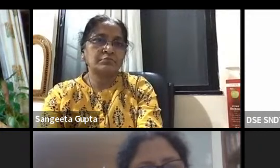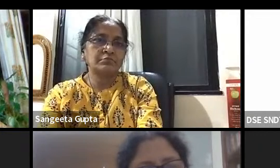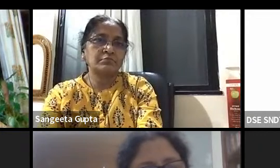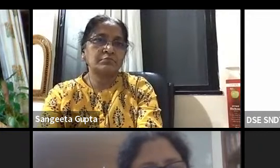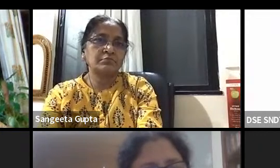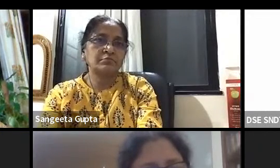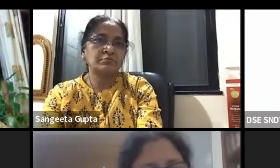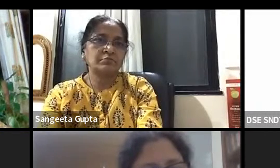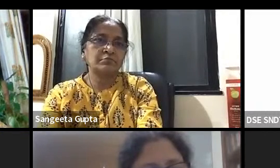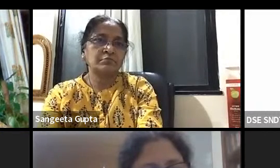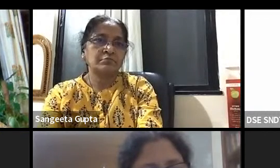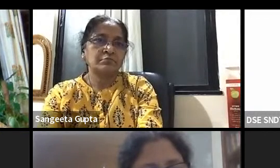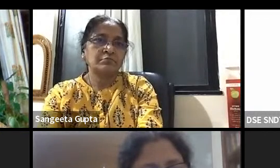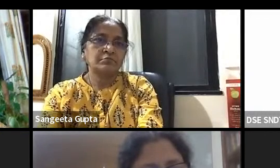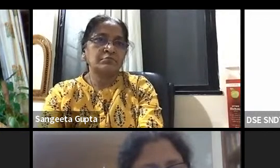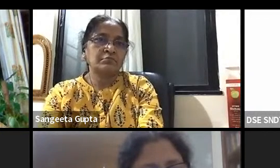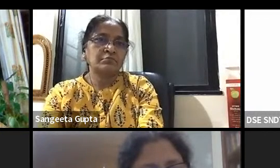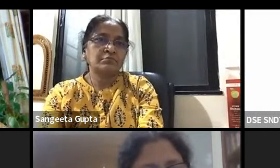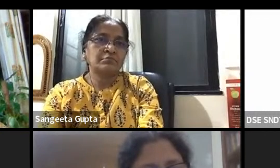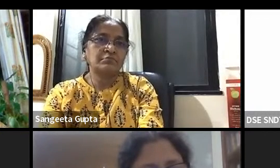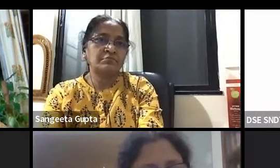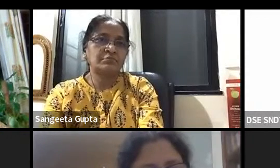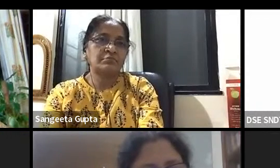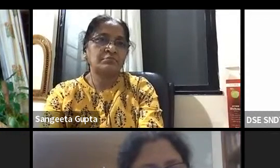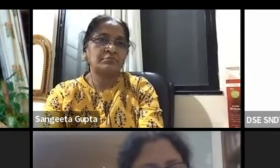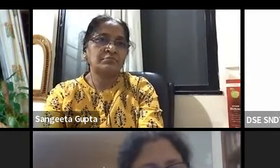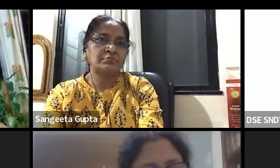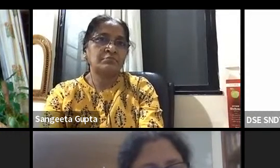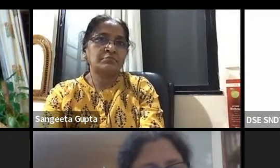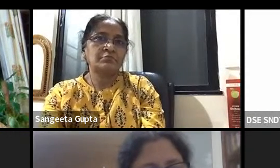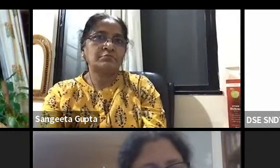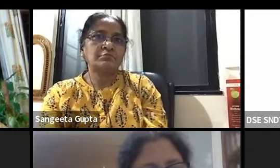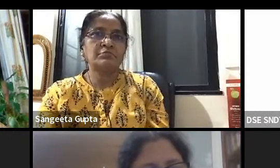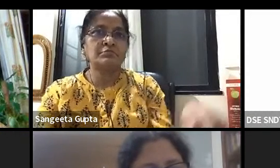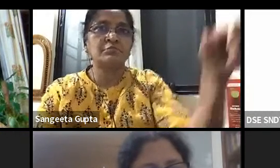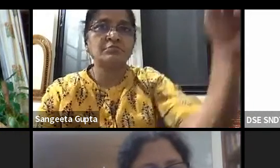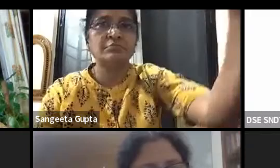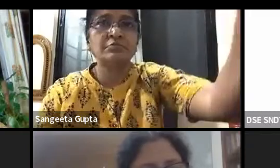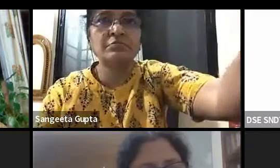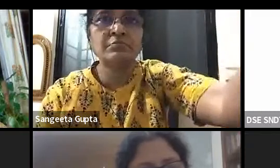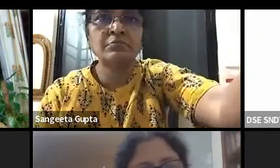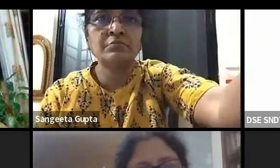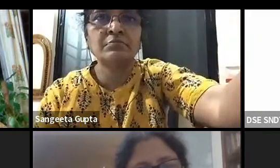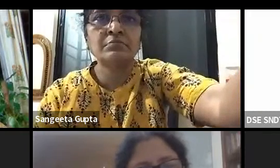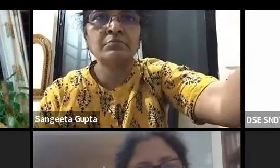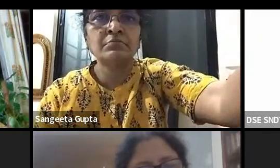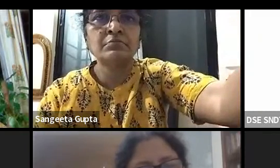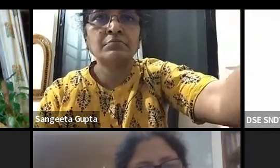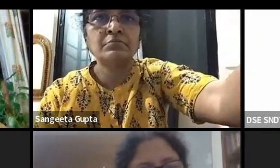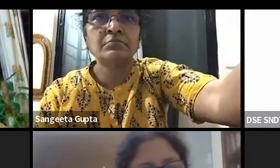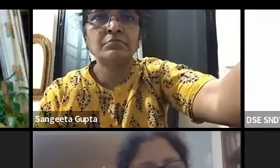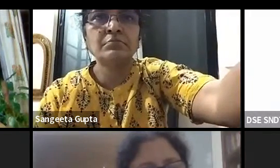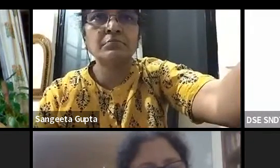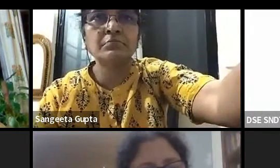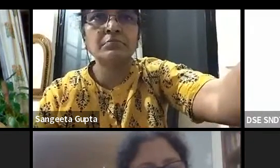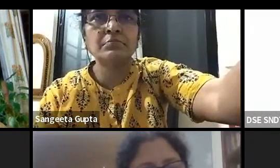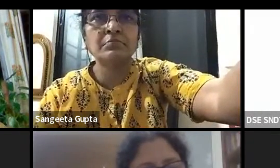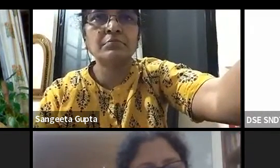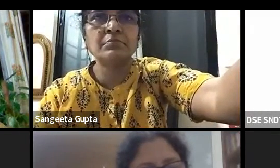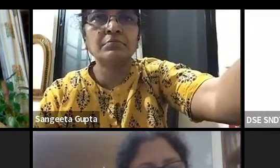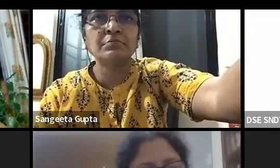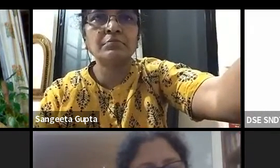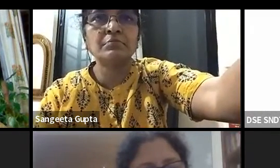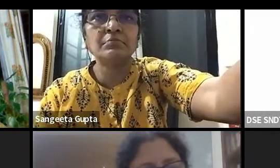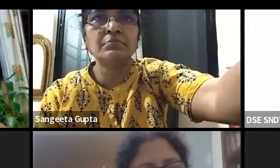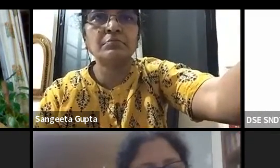interesting stage where the new education policy has just knocked on our doors after a wait